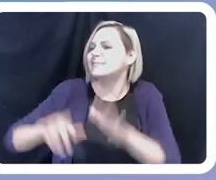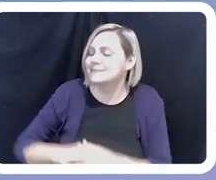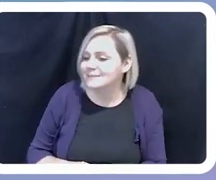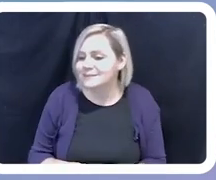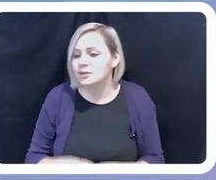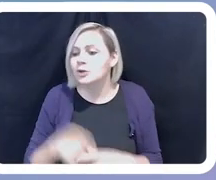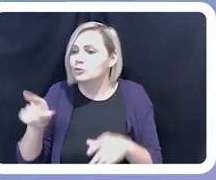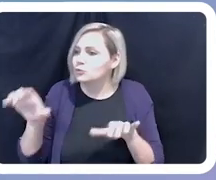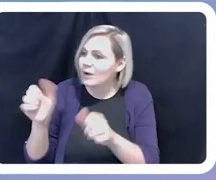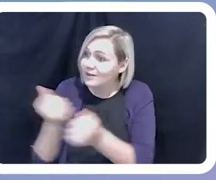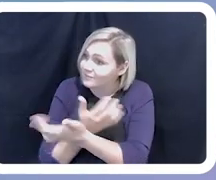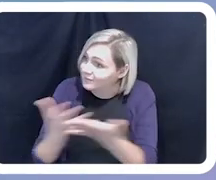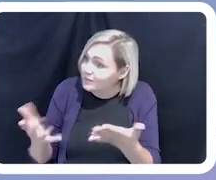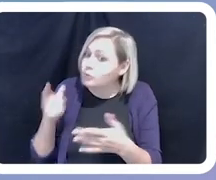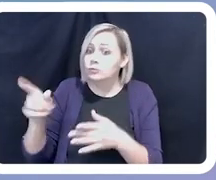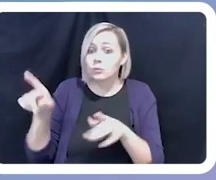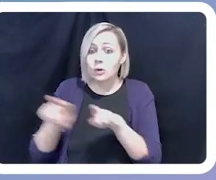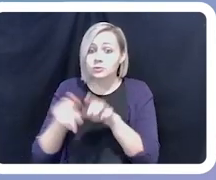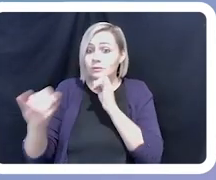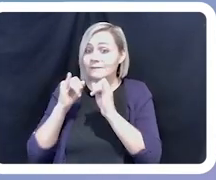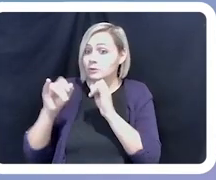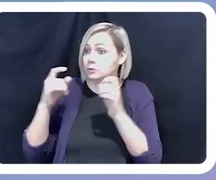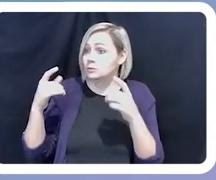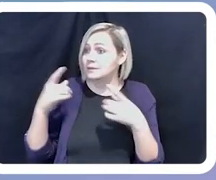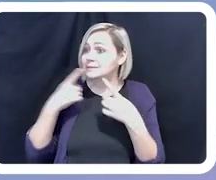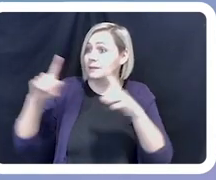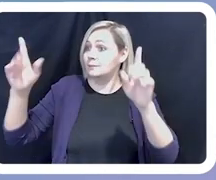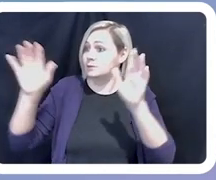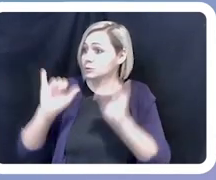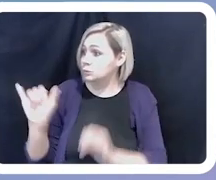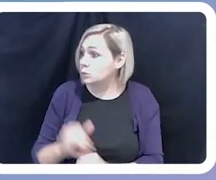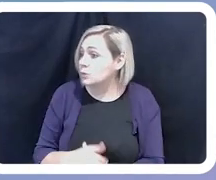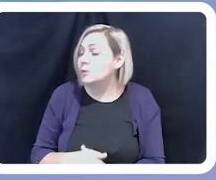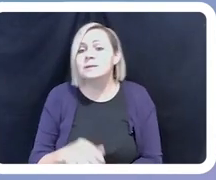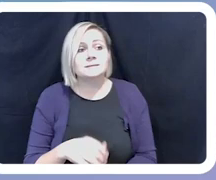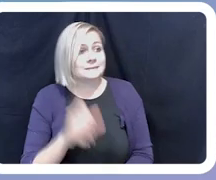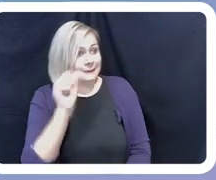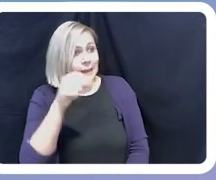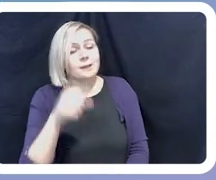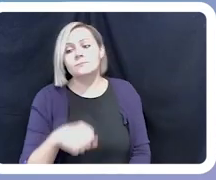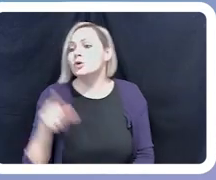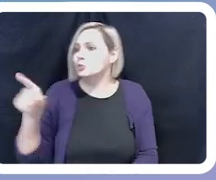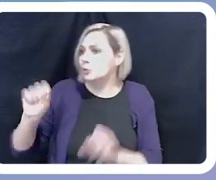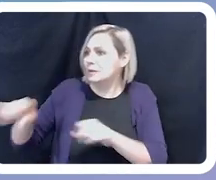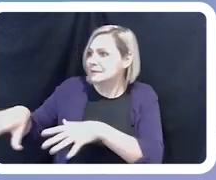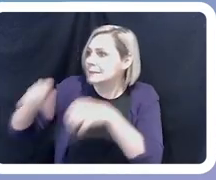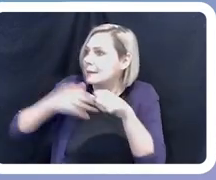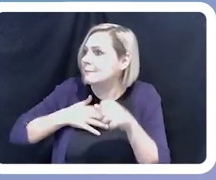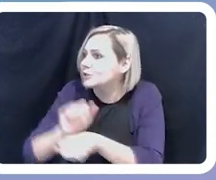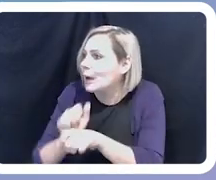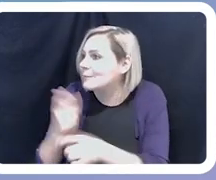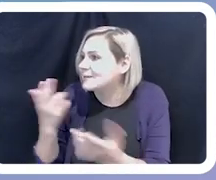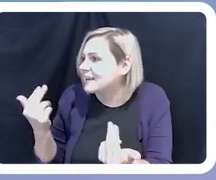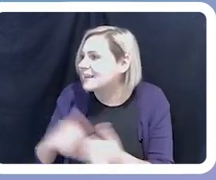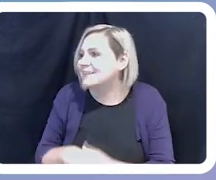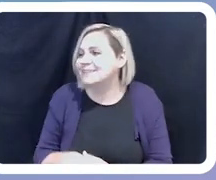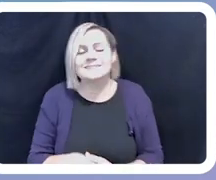because you do everything. In fact, you also interview celebrities, just like I do. Yes. You don't take my job.